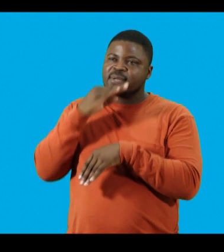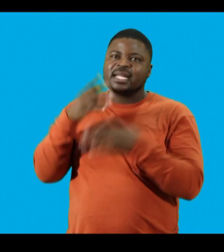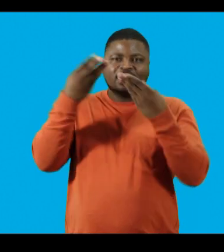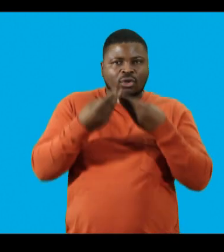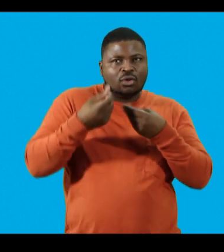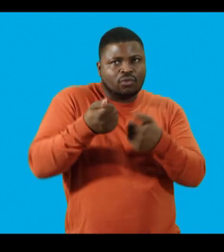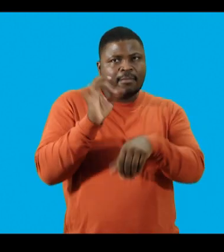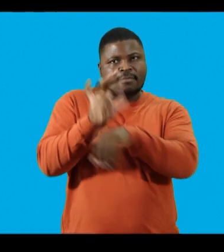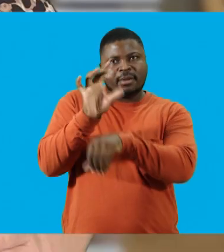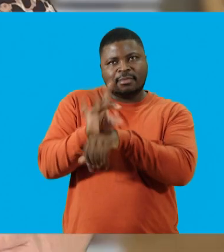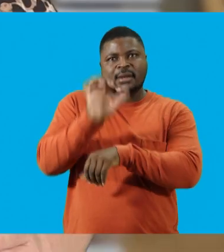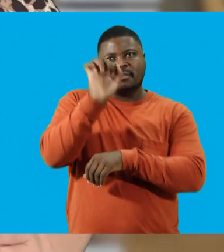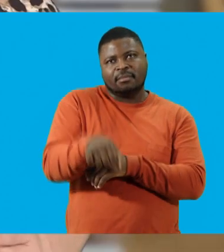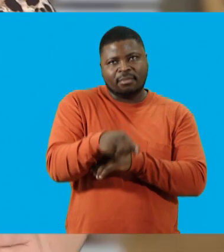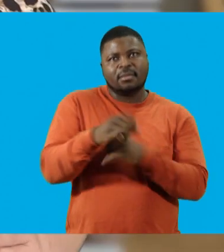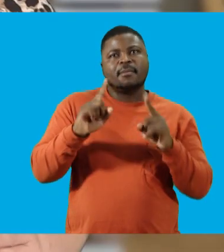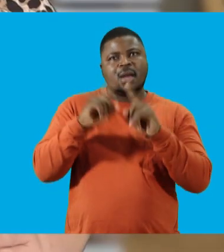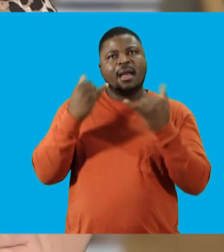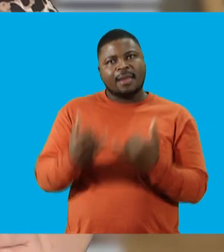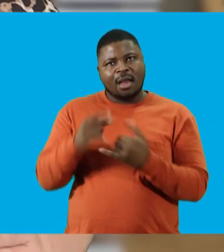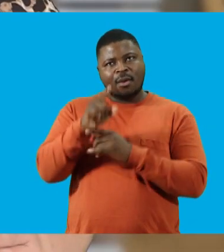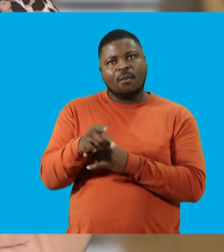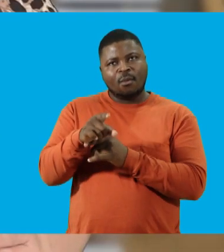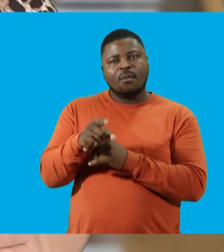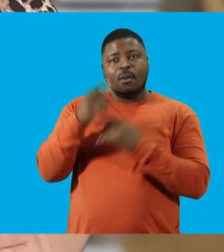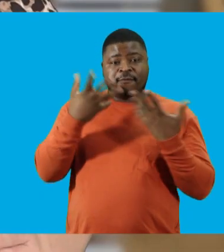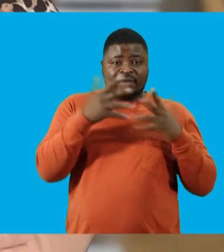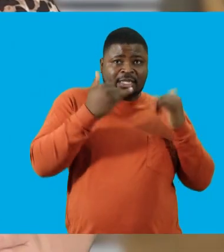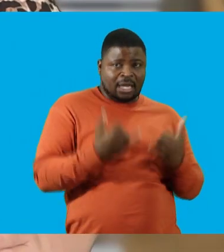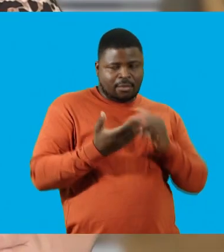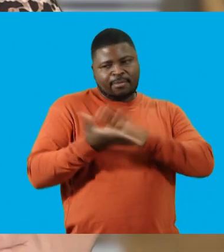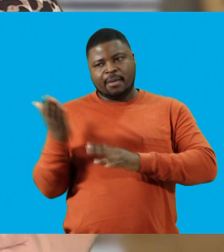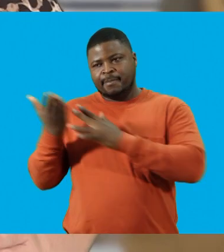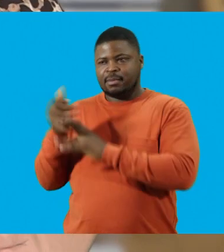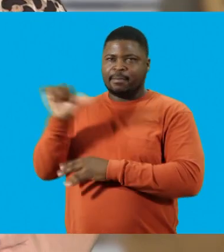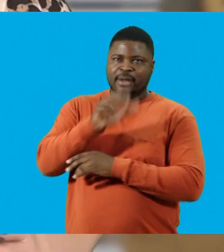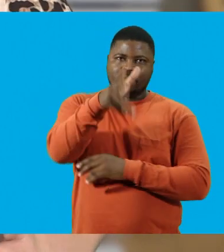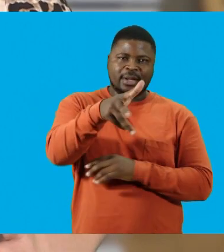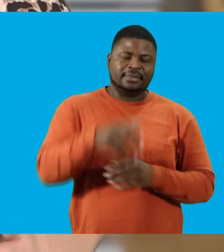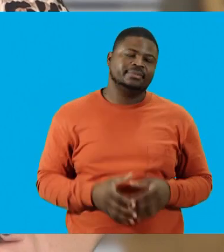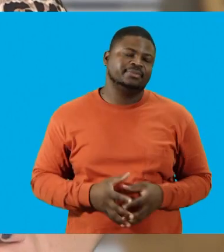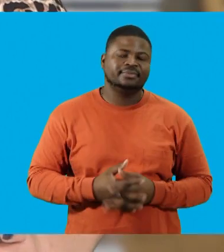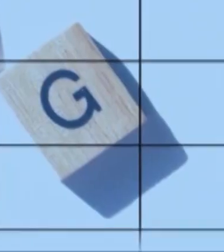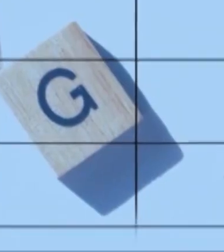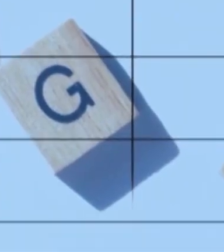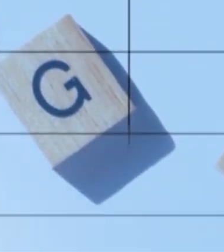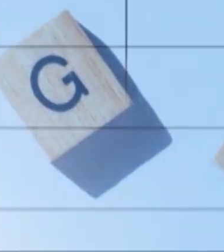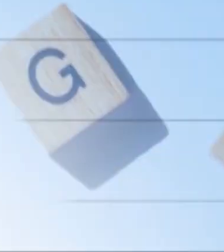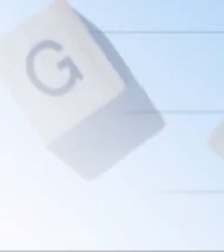or a solution. And that brings us to the end of a section. I'll see you just now.